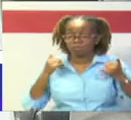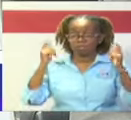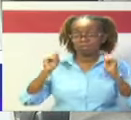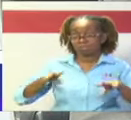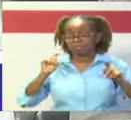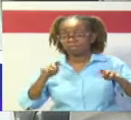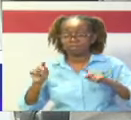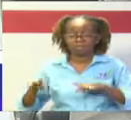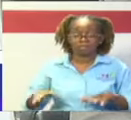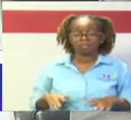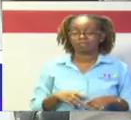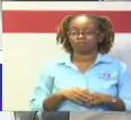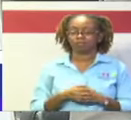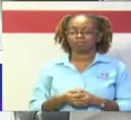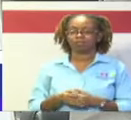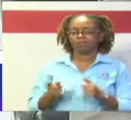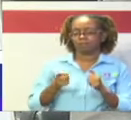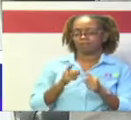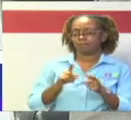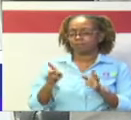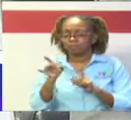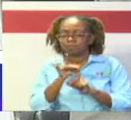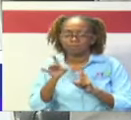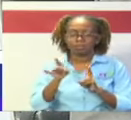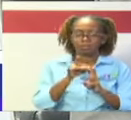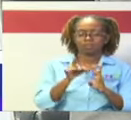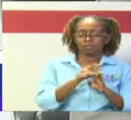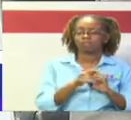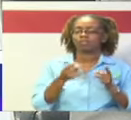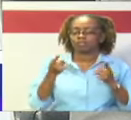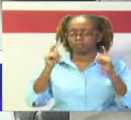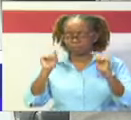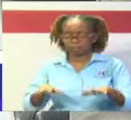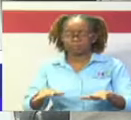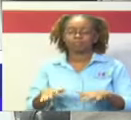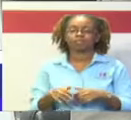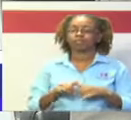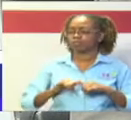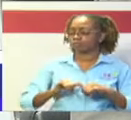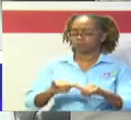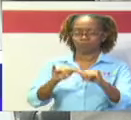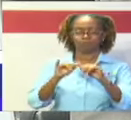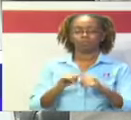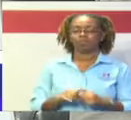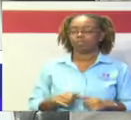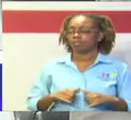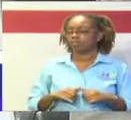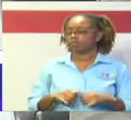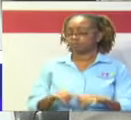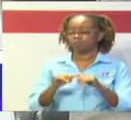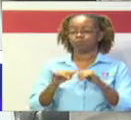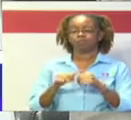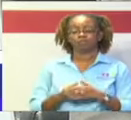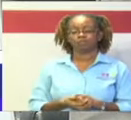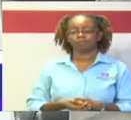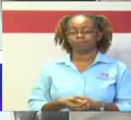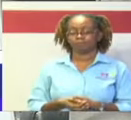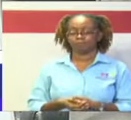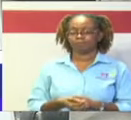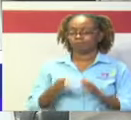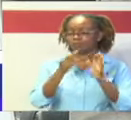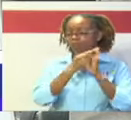relevant primary contacts and secondary in some cases. And this is something that is part of the armamentarium of the public health system